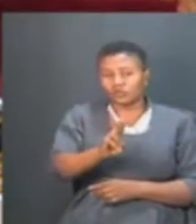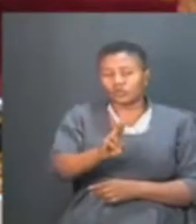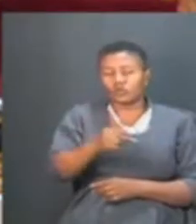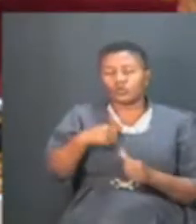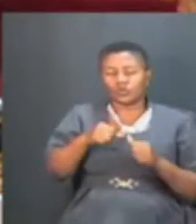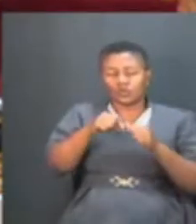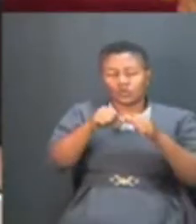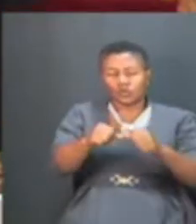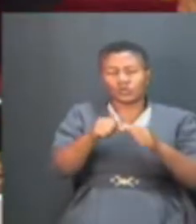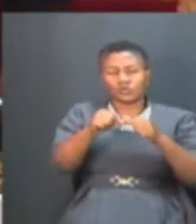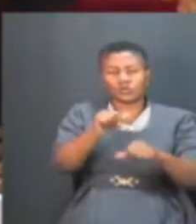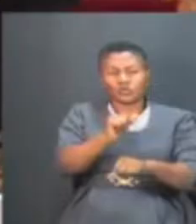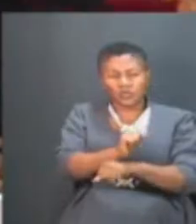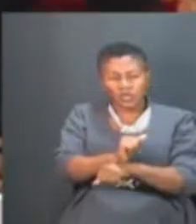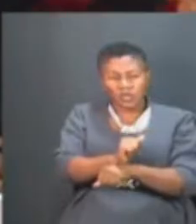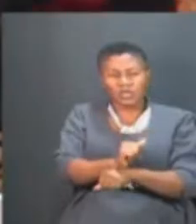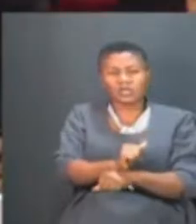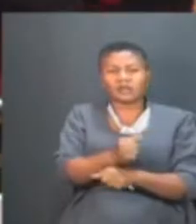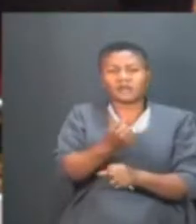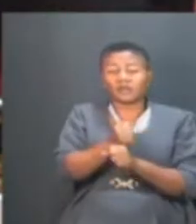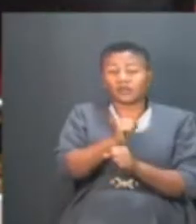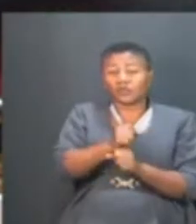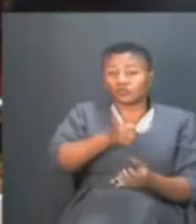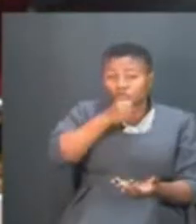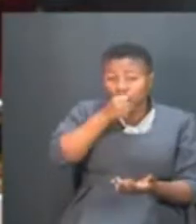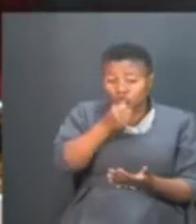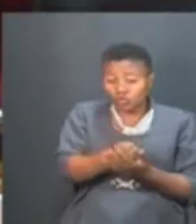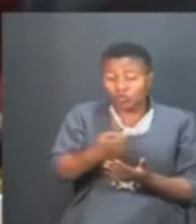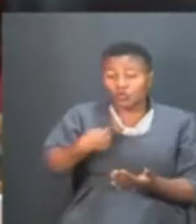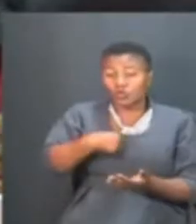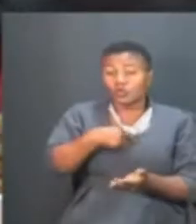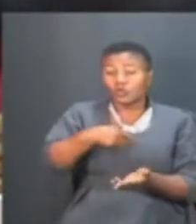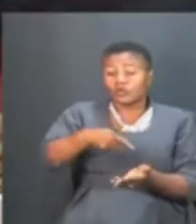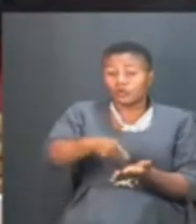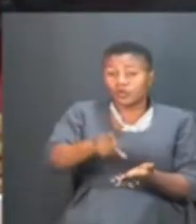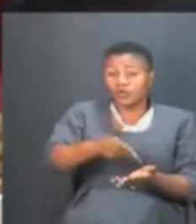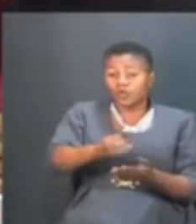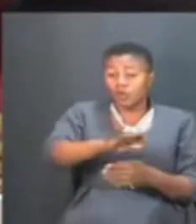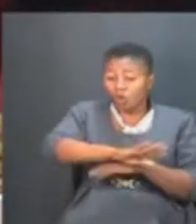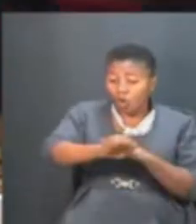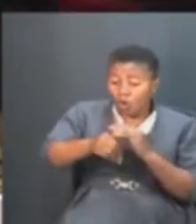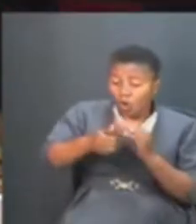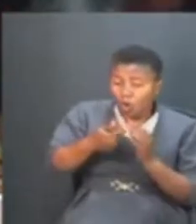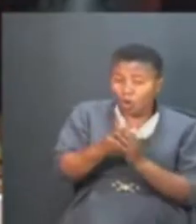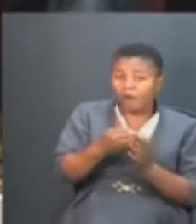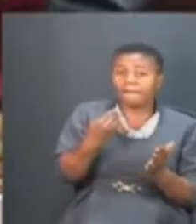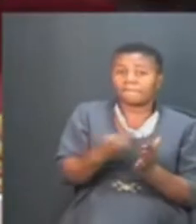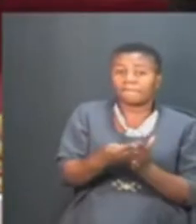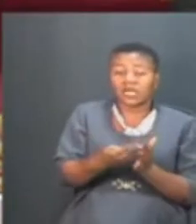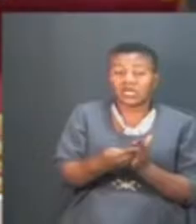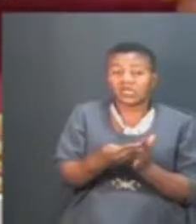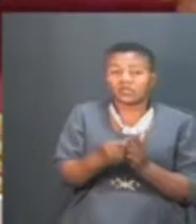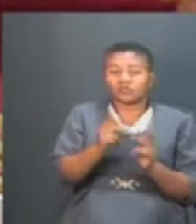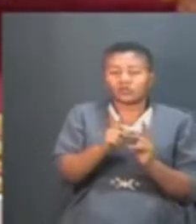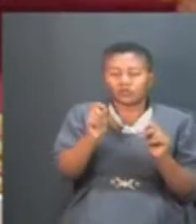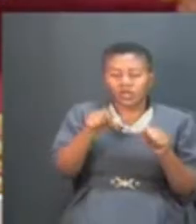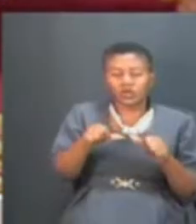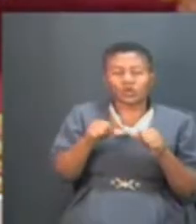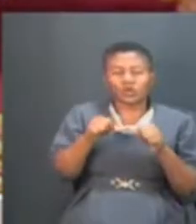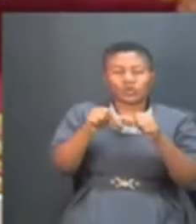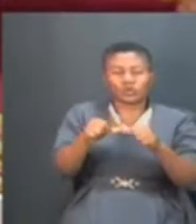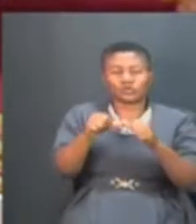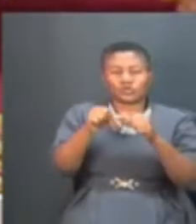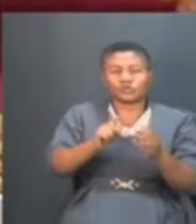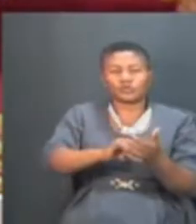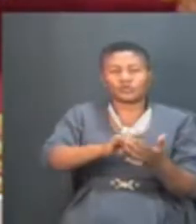that we pay the bills we owe them so that they can complete these projects for the benefit of